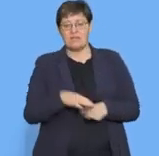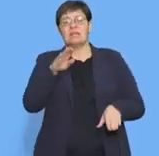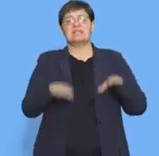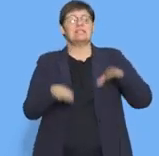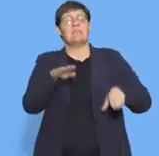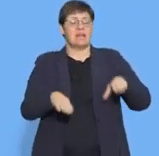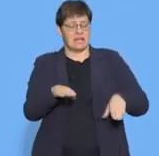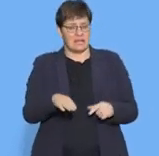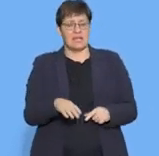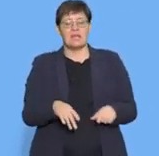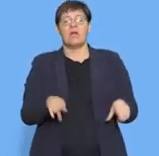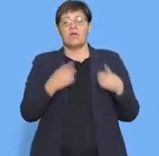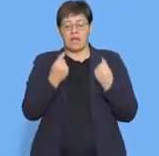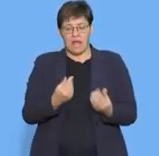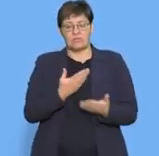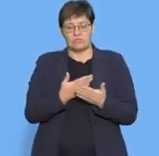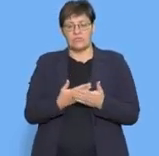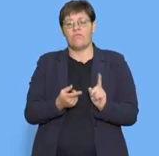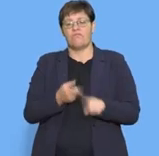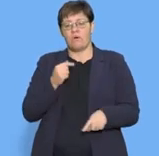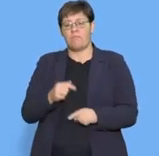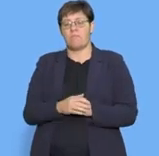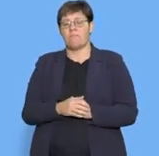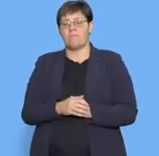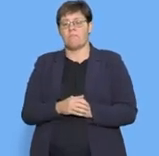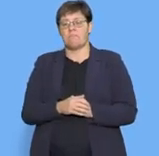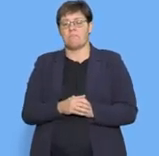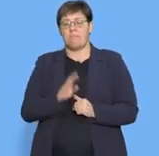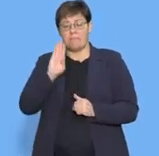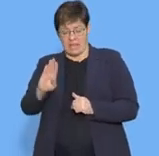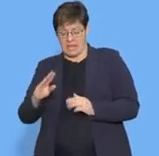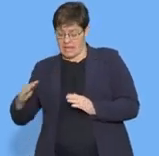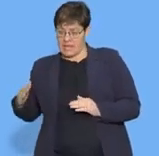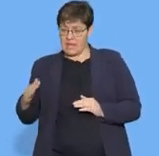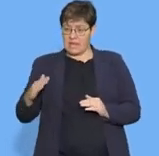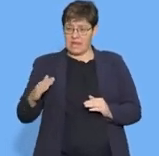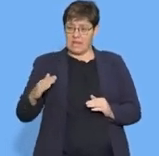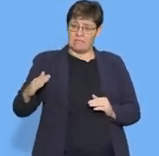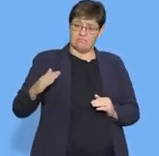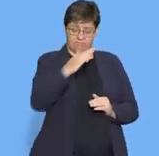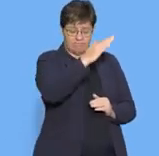the word similarly, and say similarly, if we do an altitude from B, we can do the exact same proof, and we can